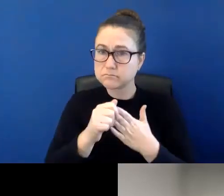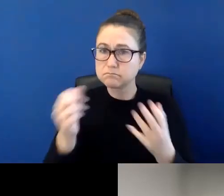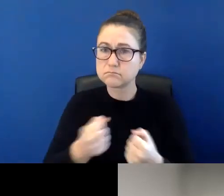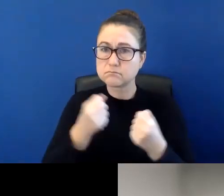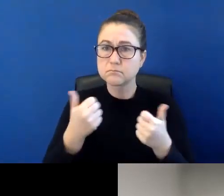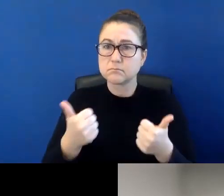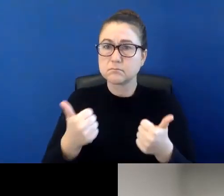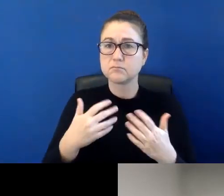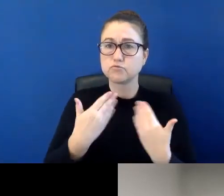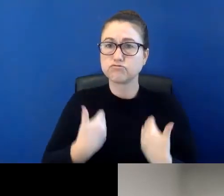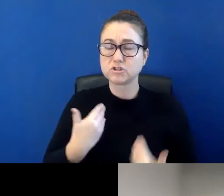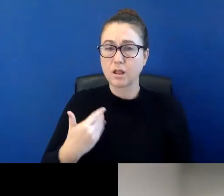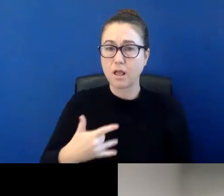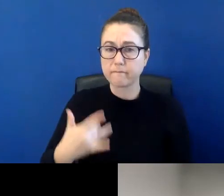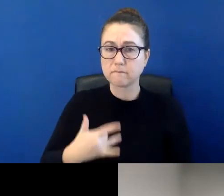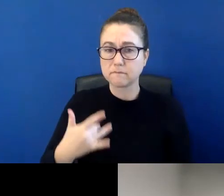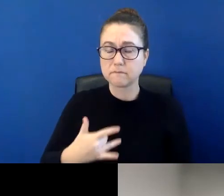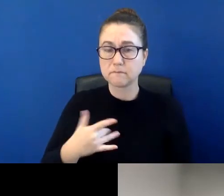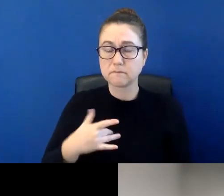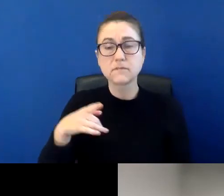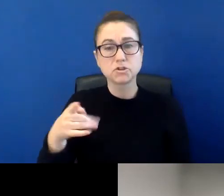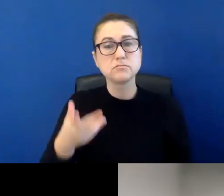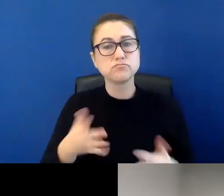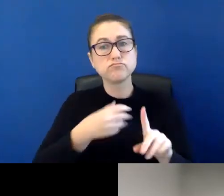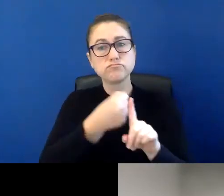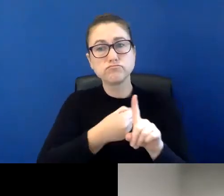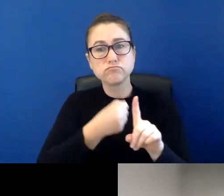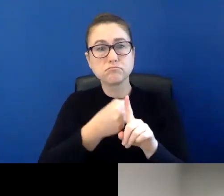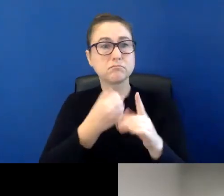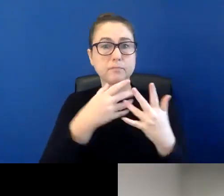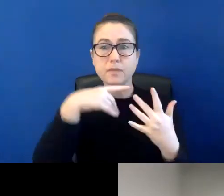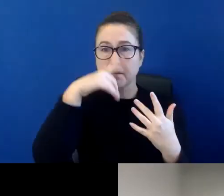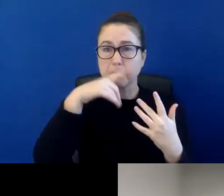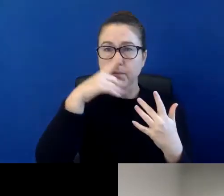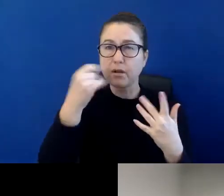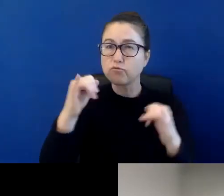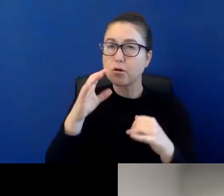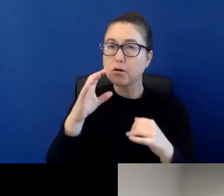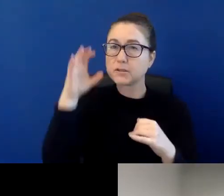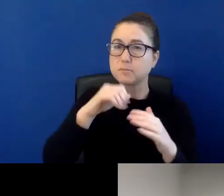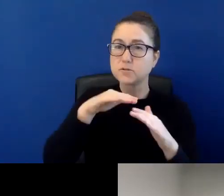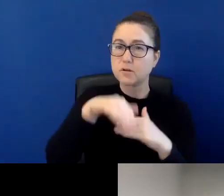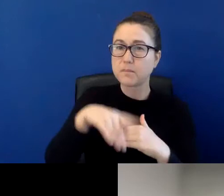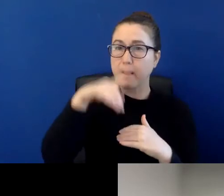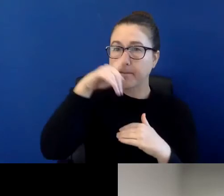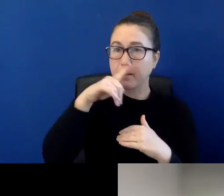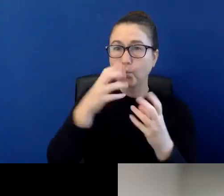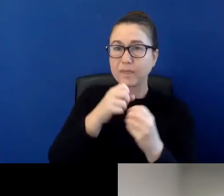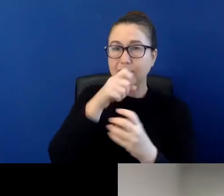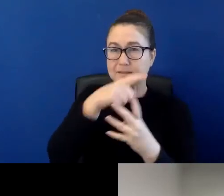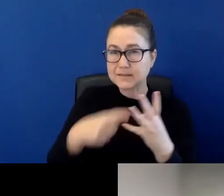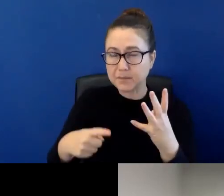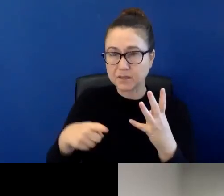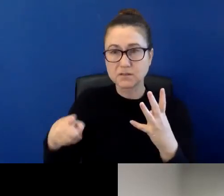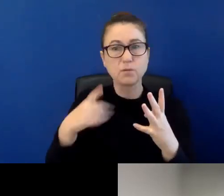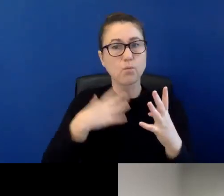the opportunity to challenge myths and misconceptions which too often hinder people with disability from reaching their full potential.